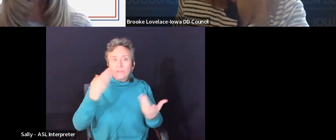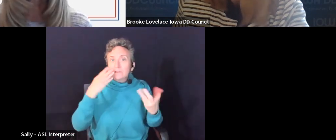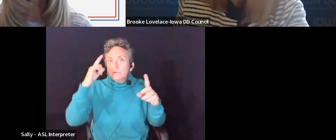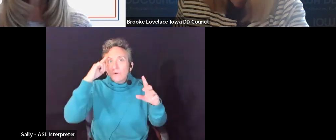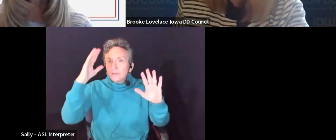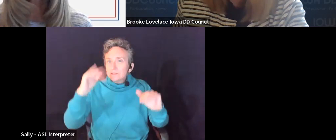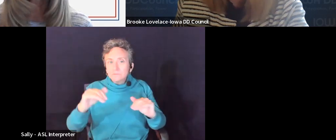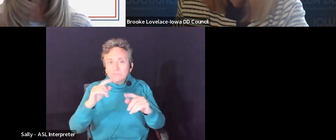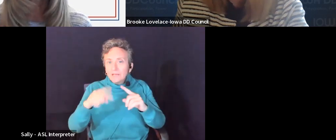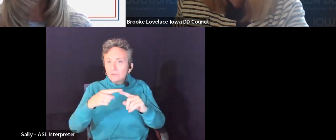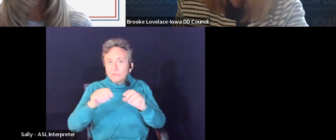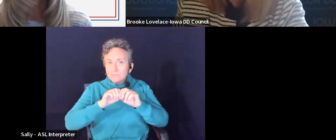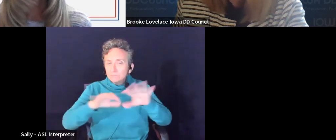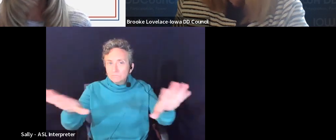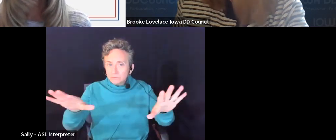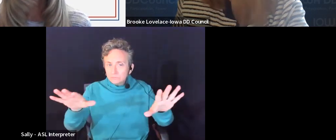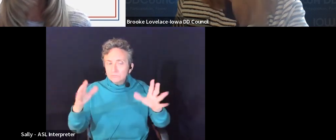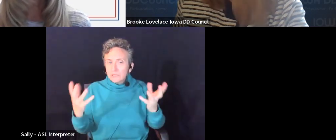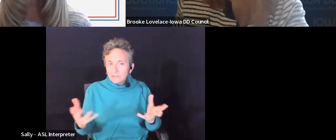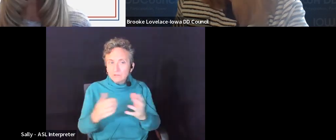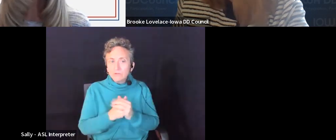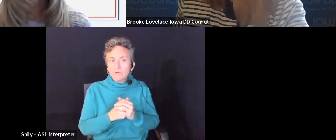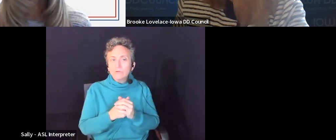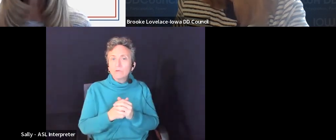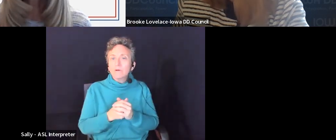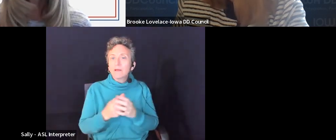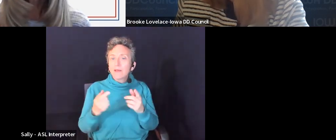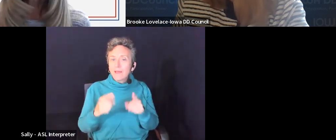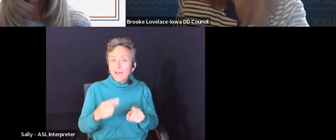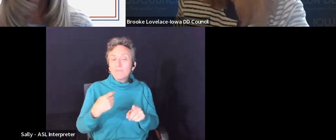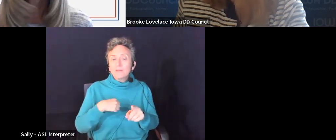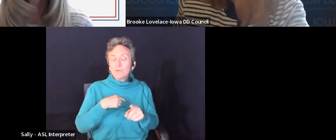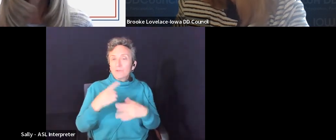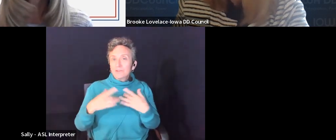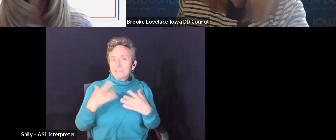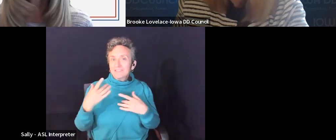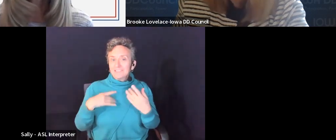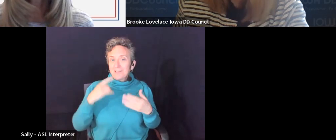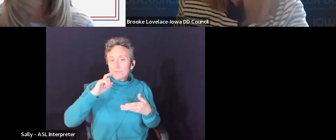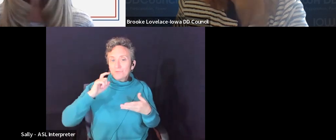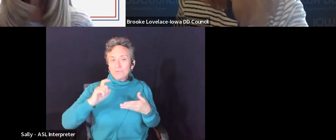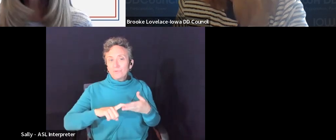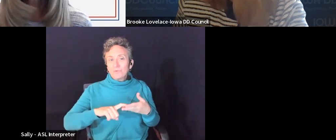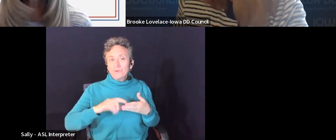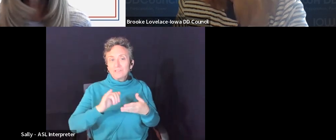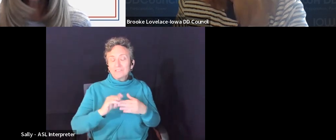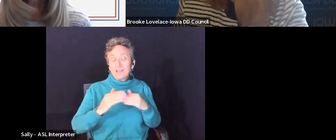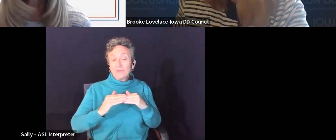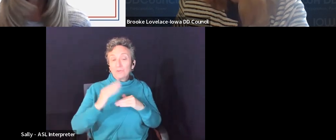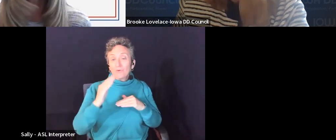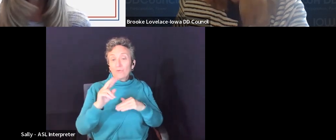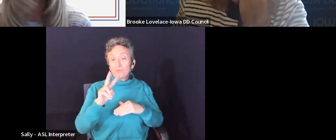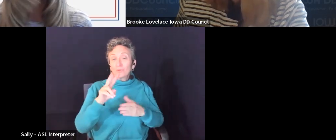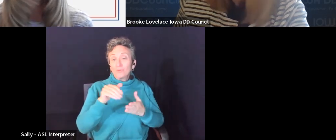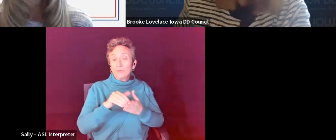when we launched this program. We're really excited that we have over 2,000